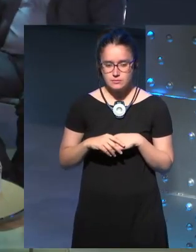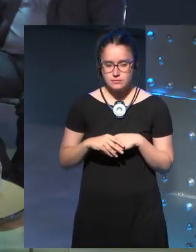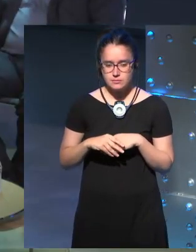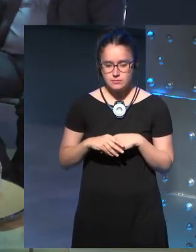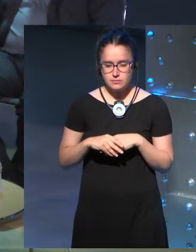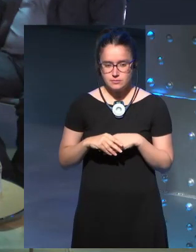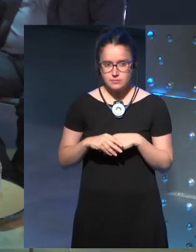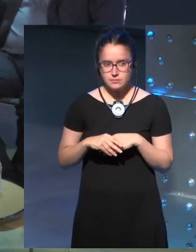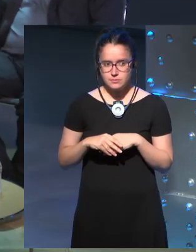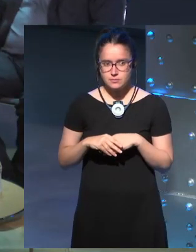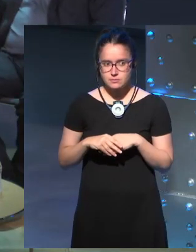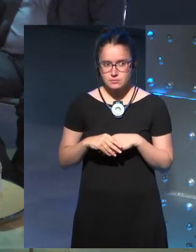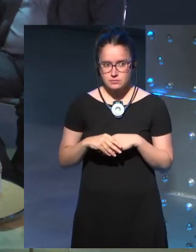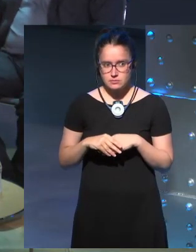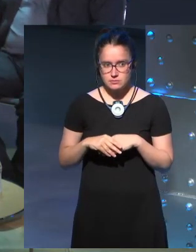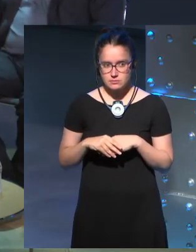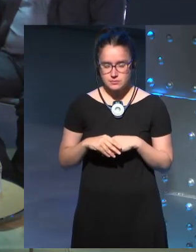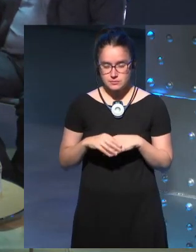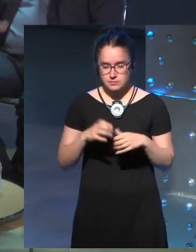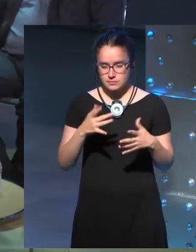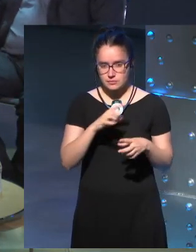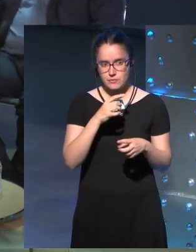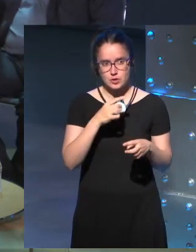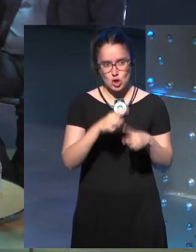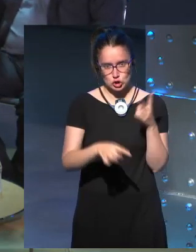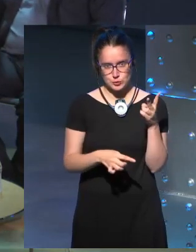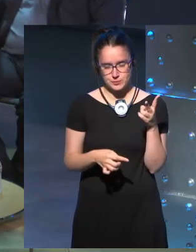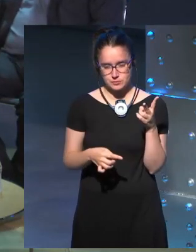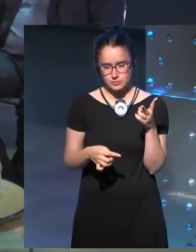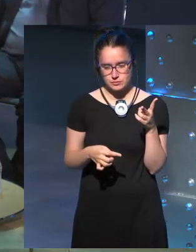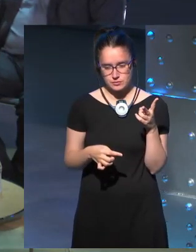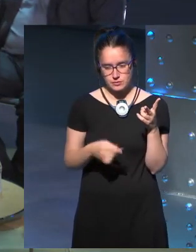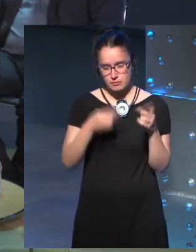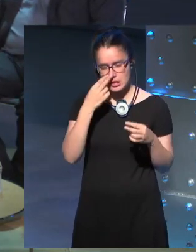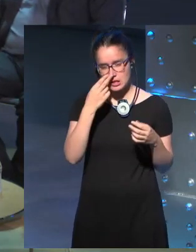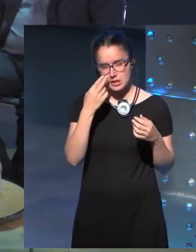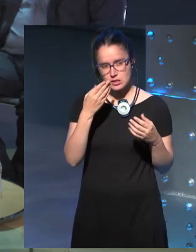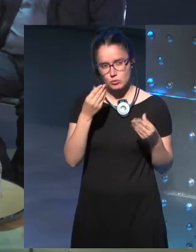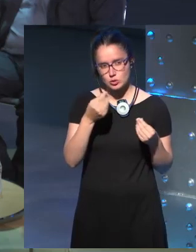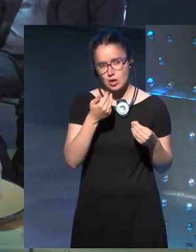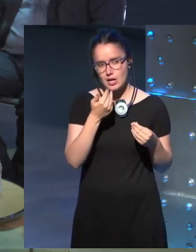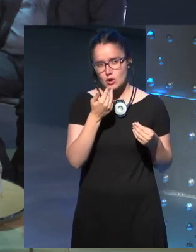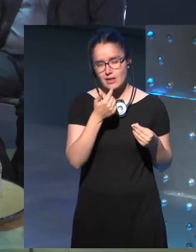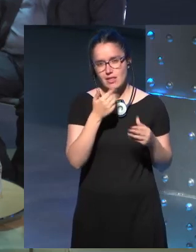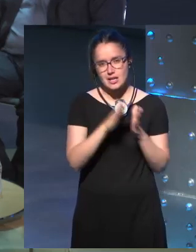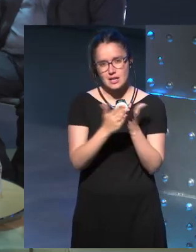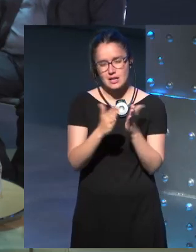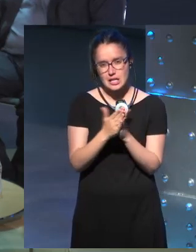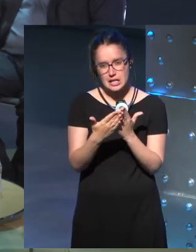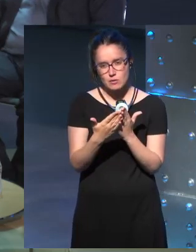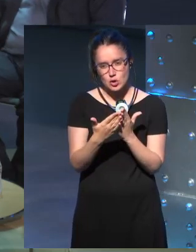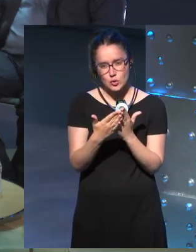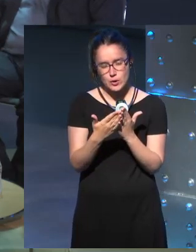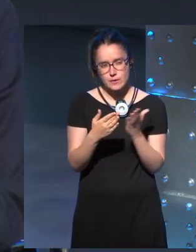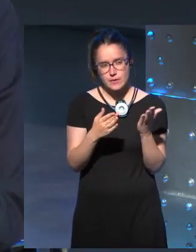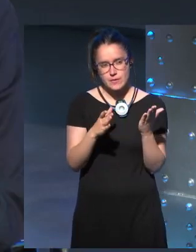two things. First, la primera es que... Here's two things. Well, first of all, I was really interested on something that